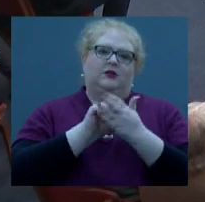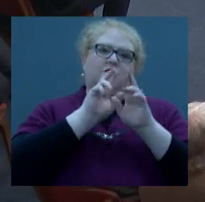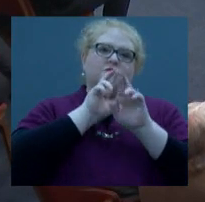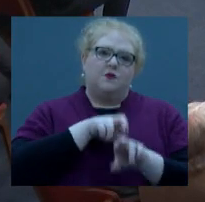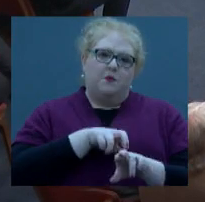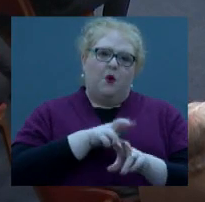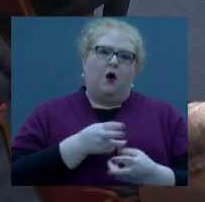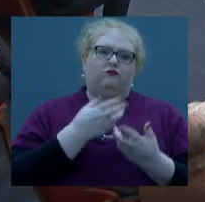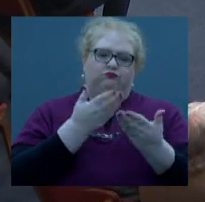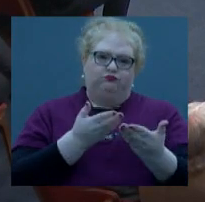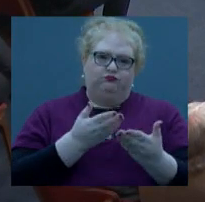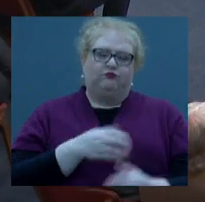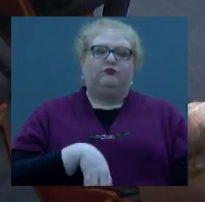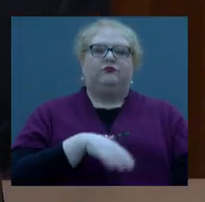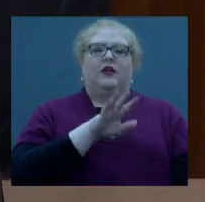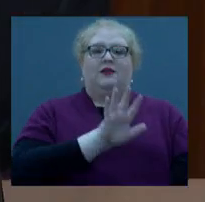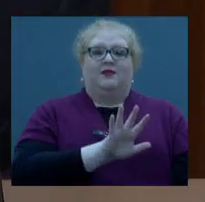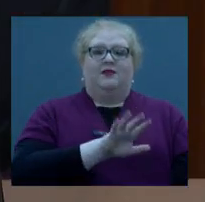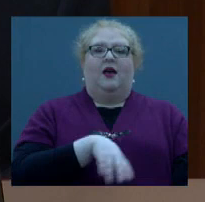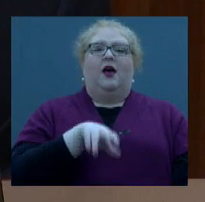5, file